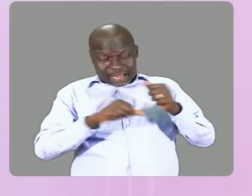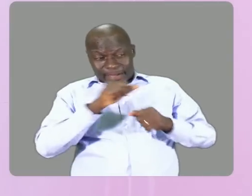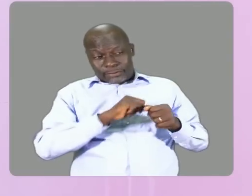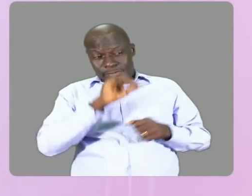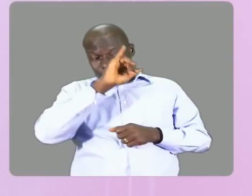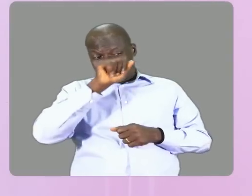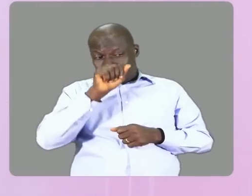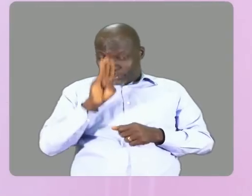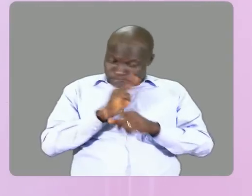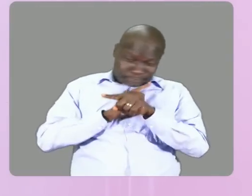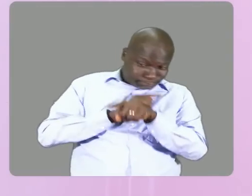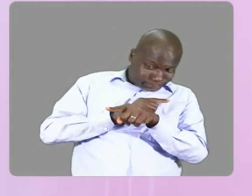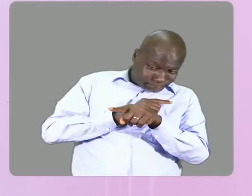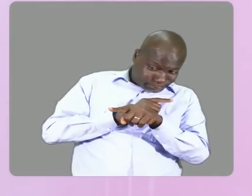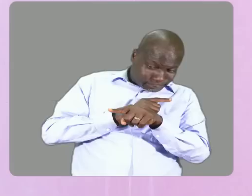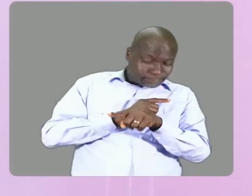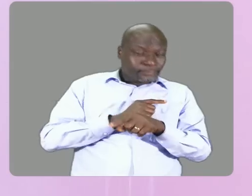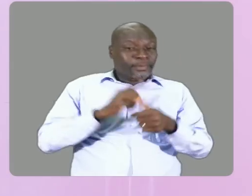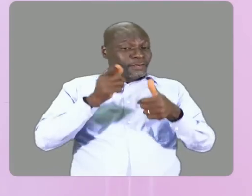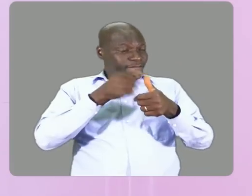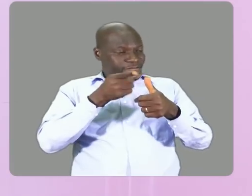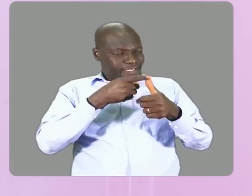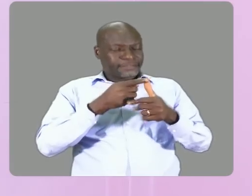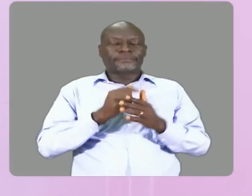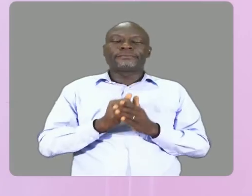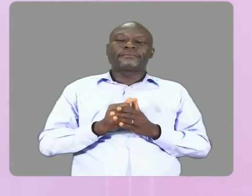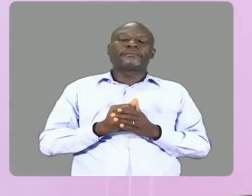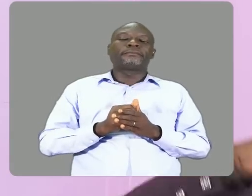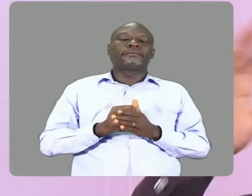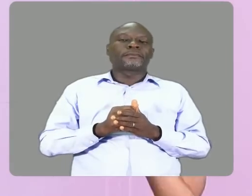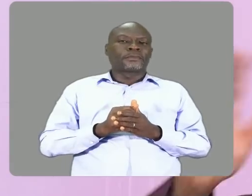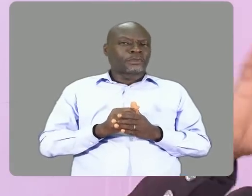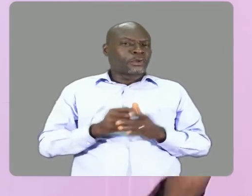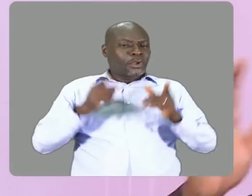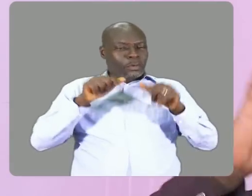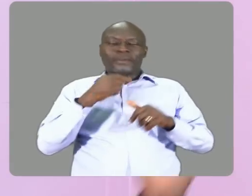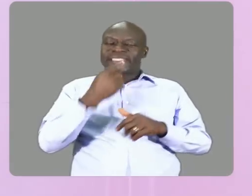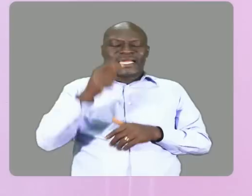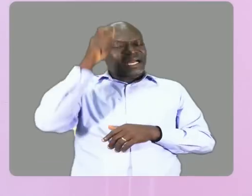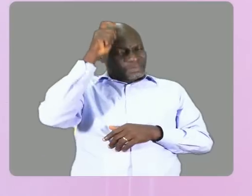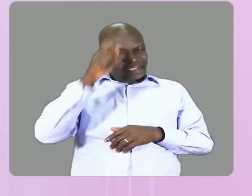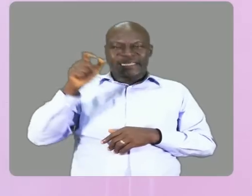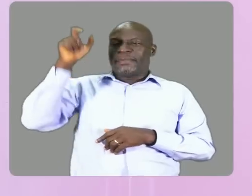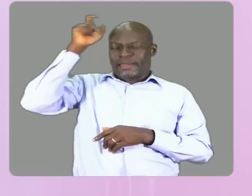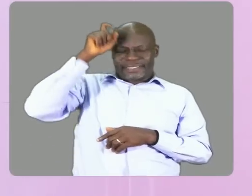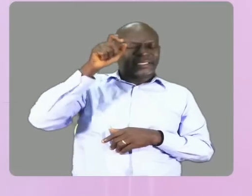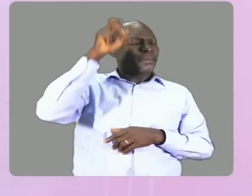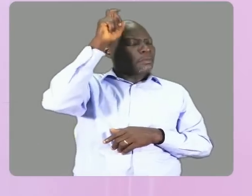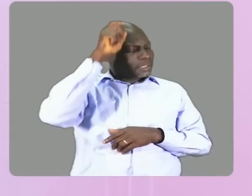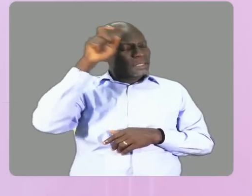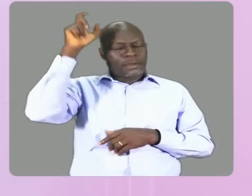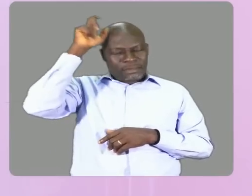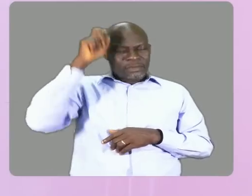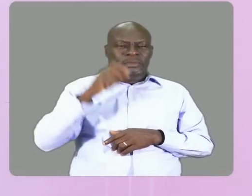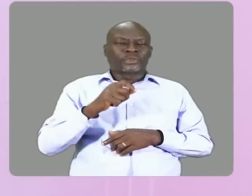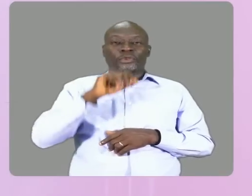ho ti de di kan kura no ti ase se se e ka obonsam obonsam obonsam no a